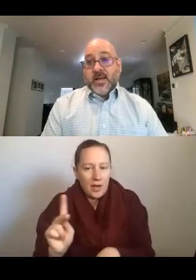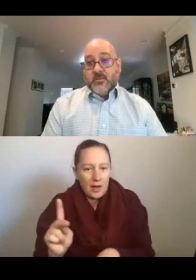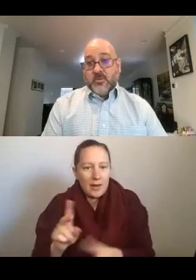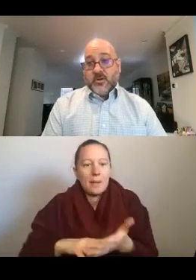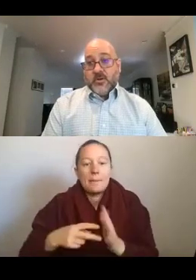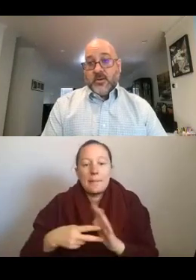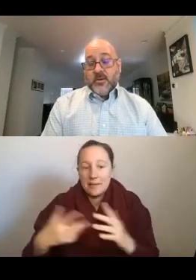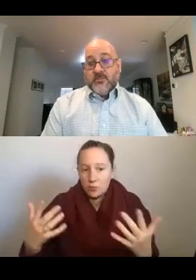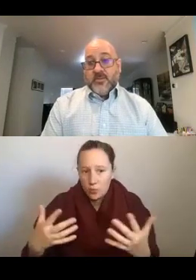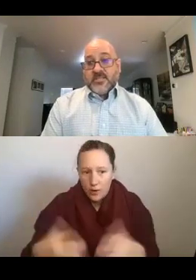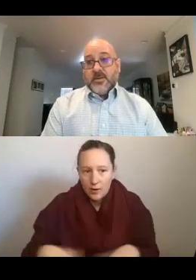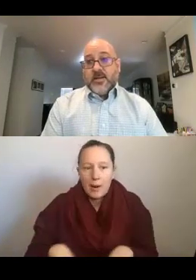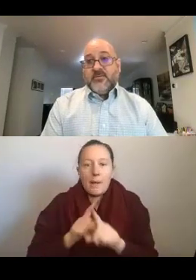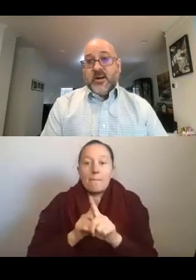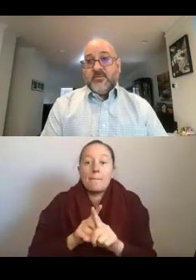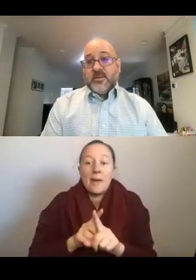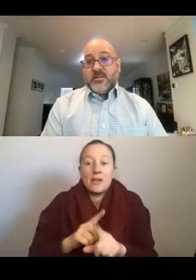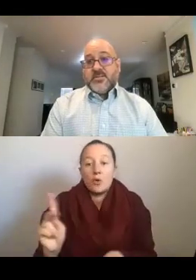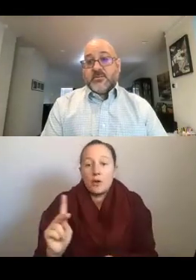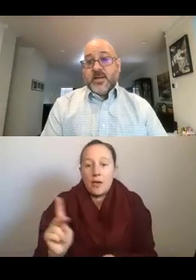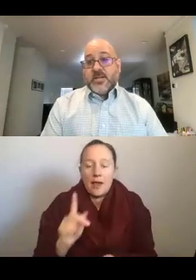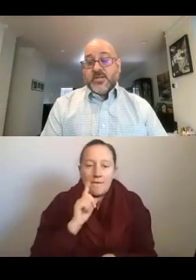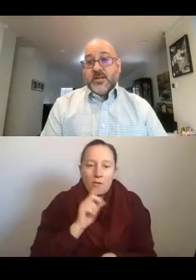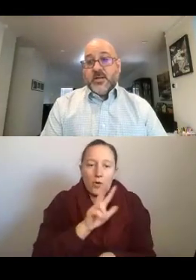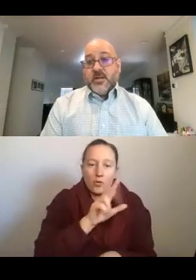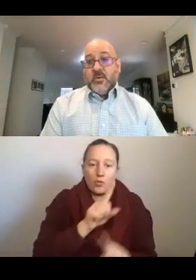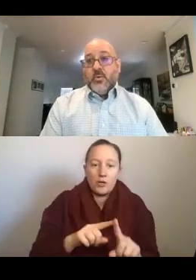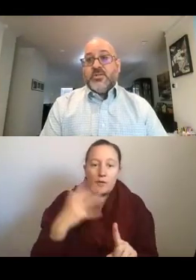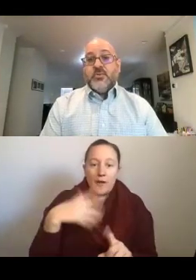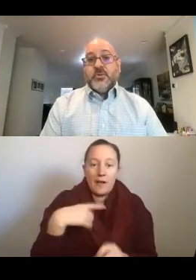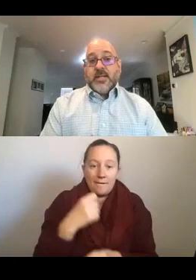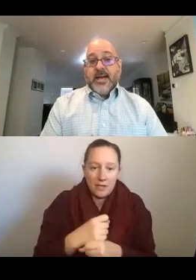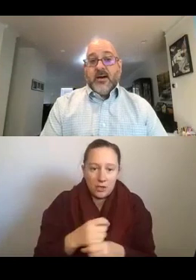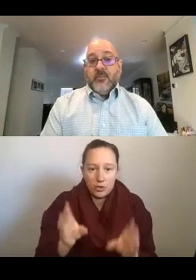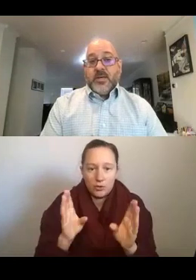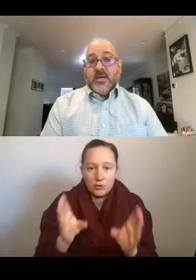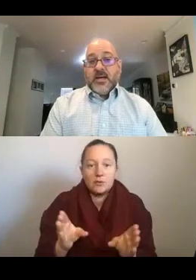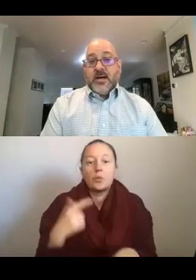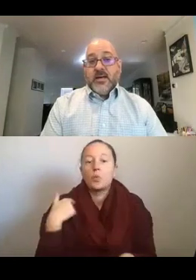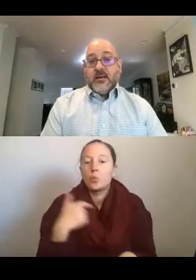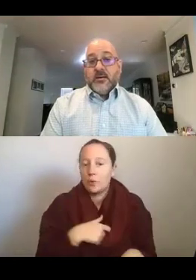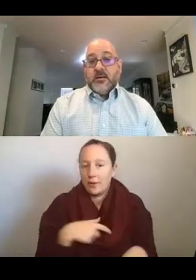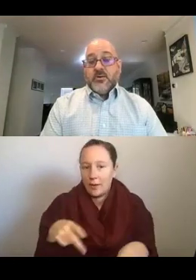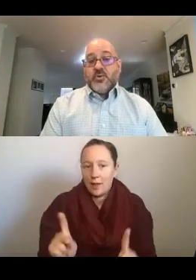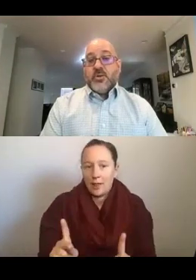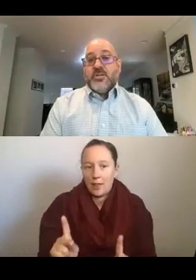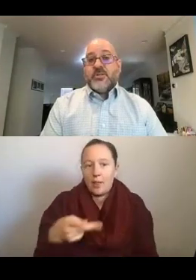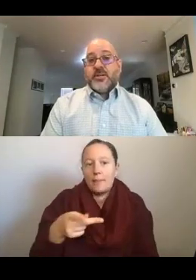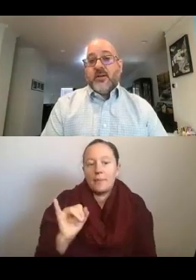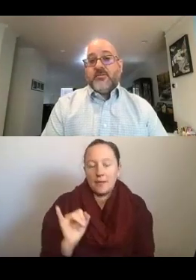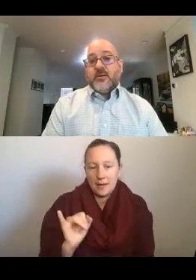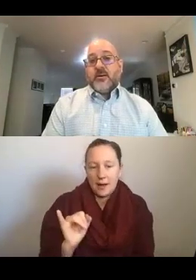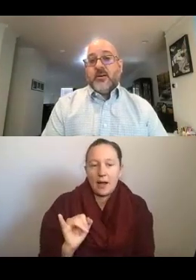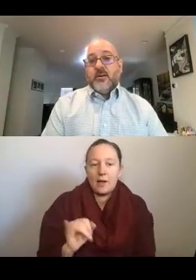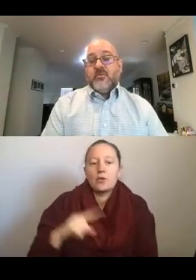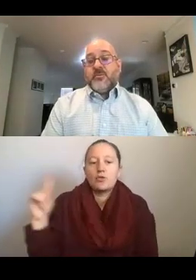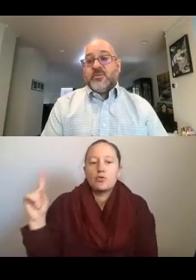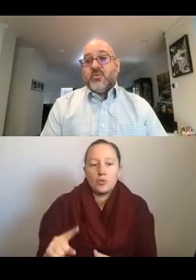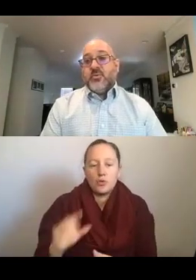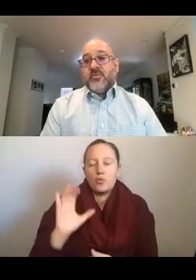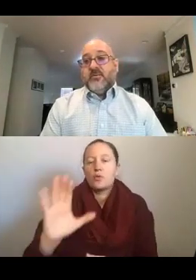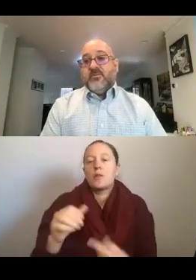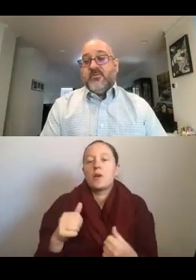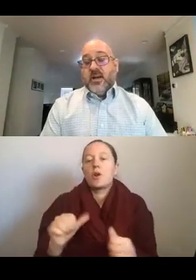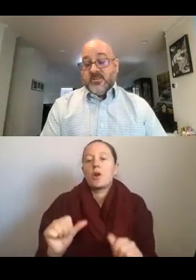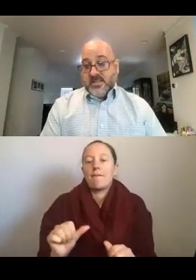mentor K award, that's 3 to 5 years in duration. We do allow the PI to reduce their effort from